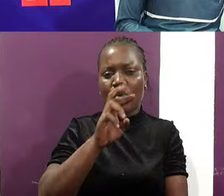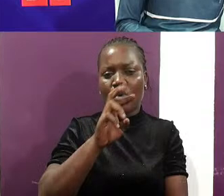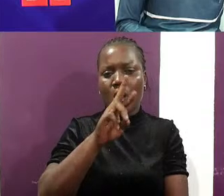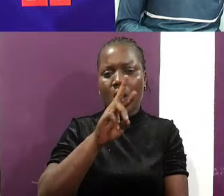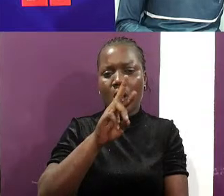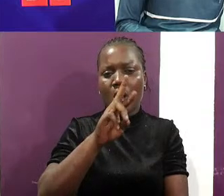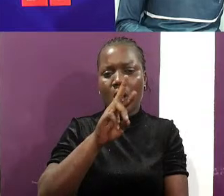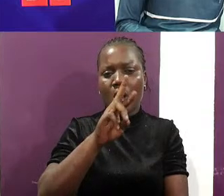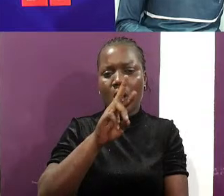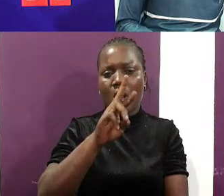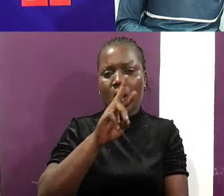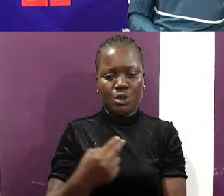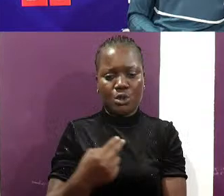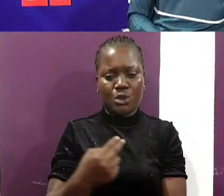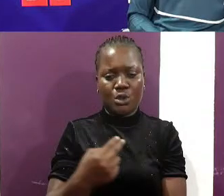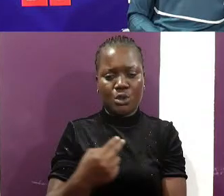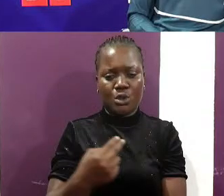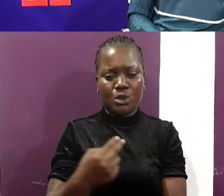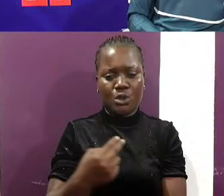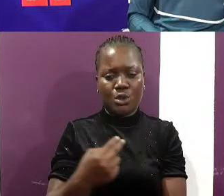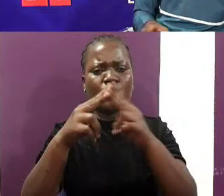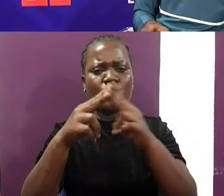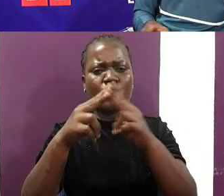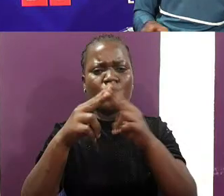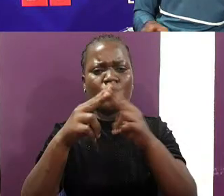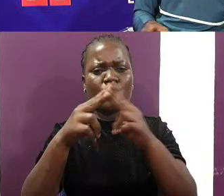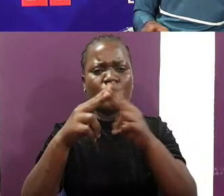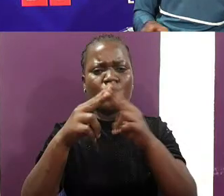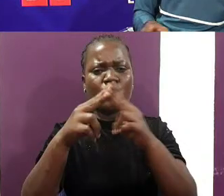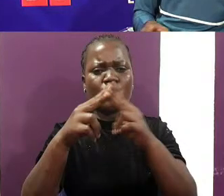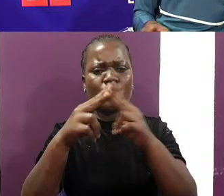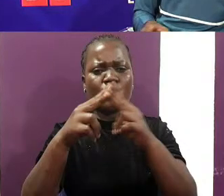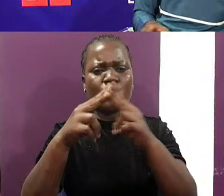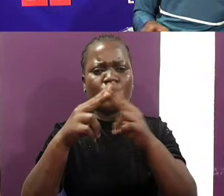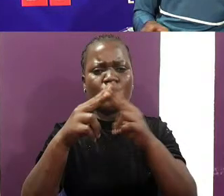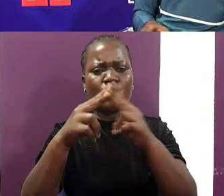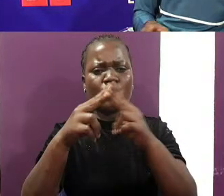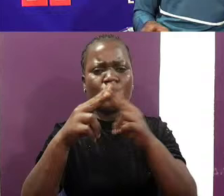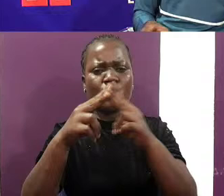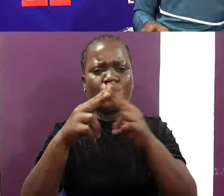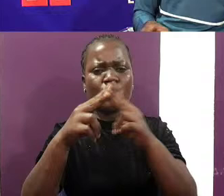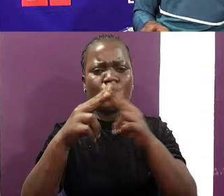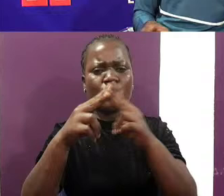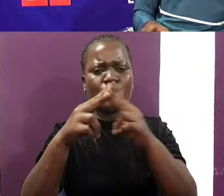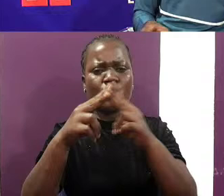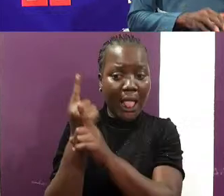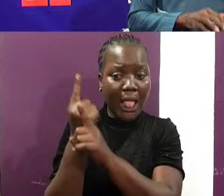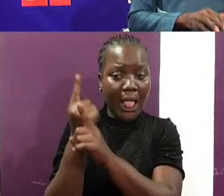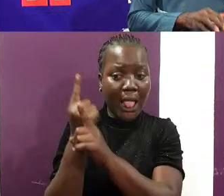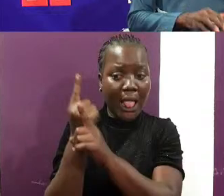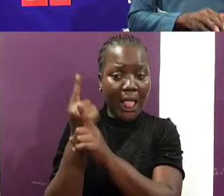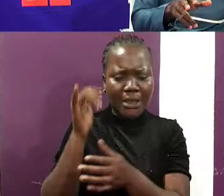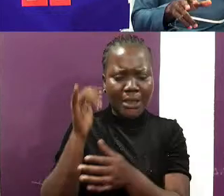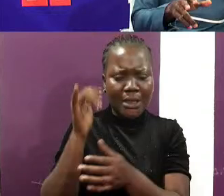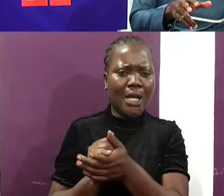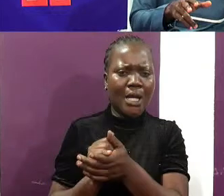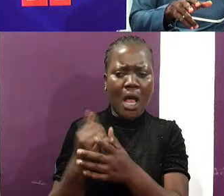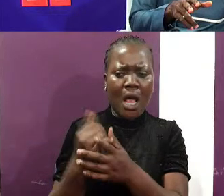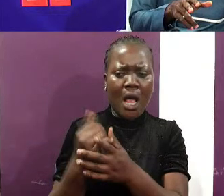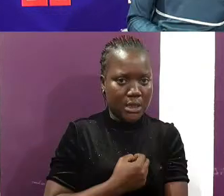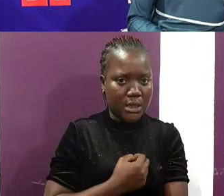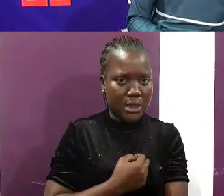Yo, yeah, that's a power. Ready, Brother Jonathan, it just crossed my mind. Say, around this time was South Korea,